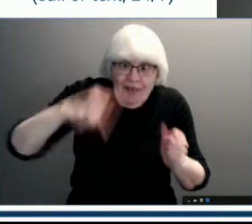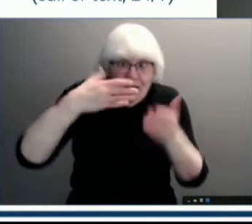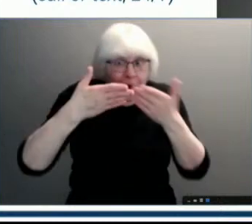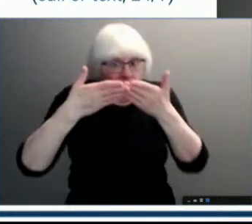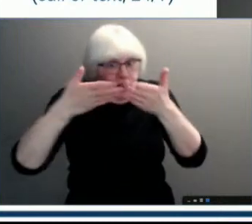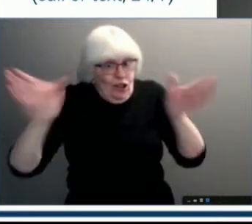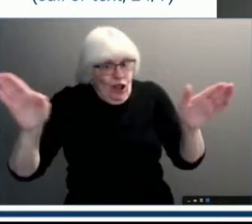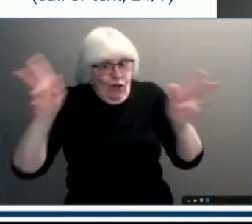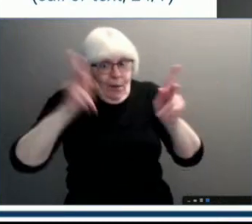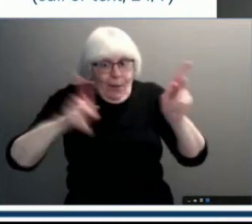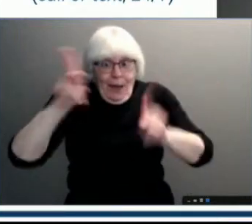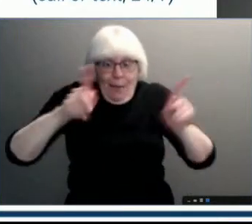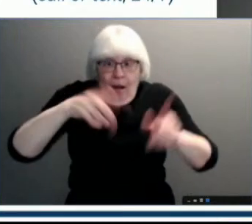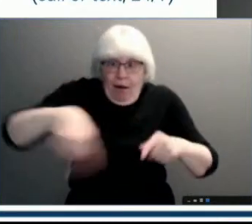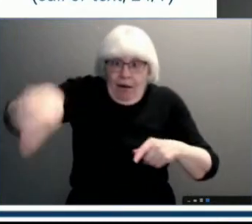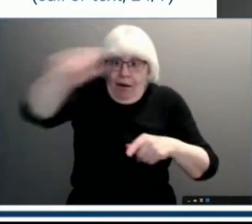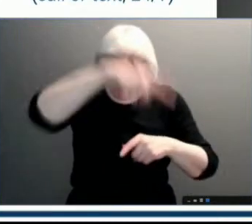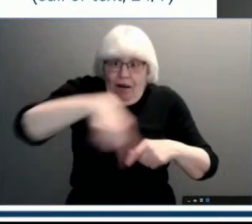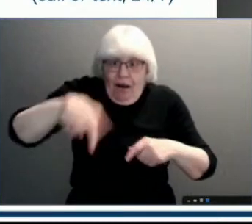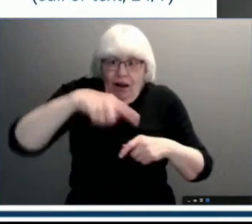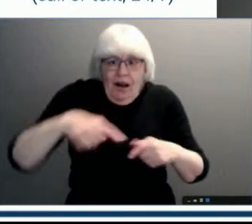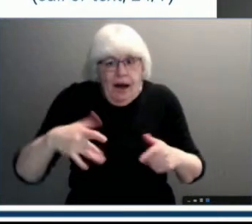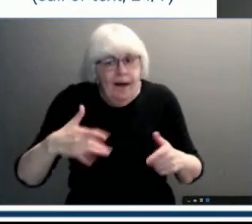stay as a strongly recommended